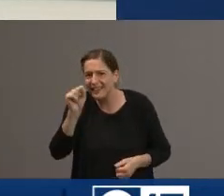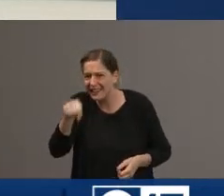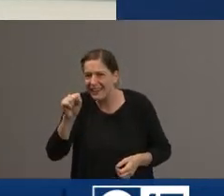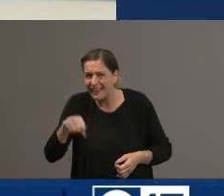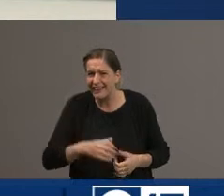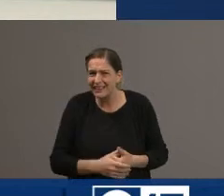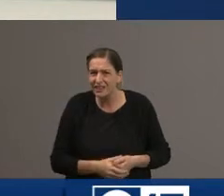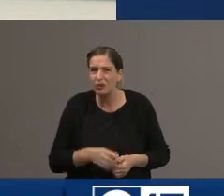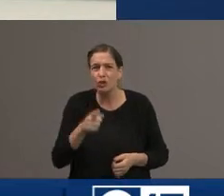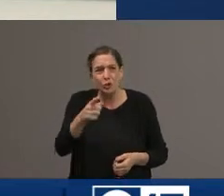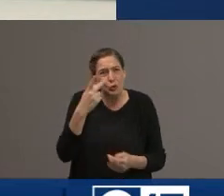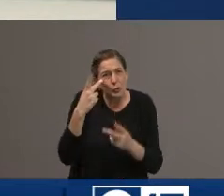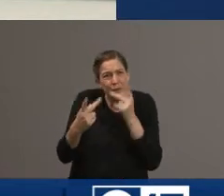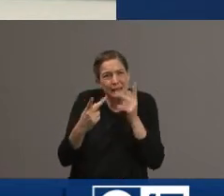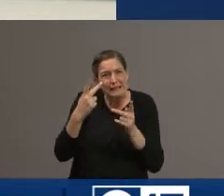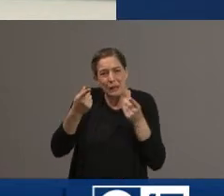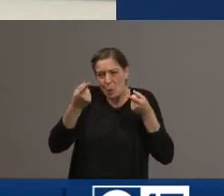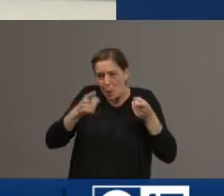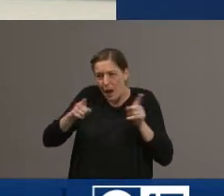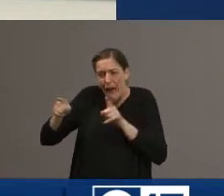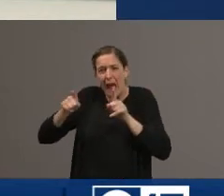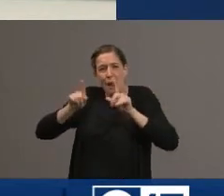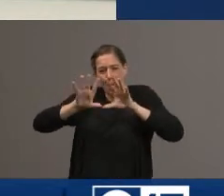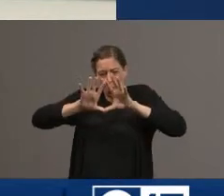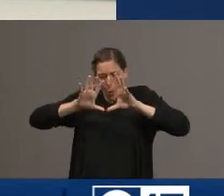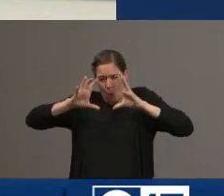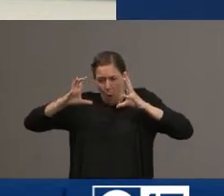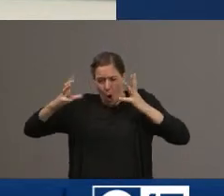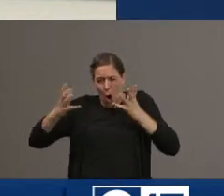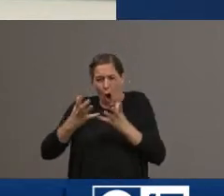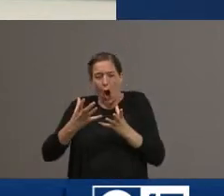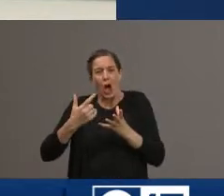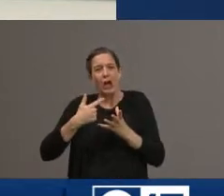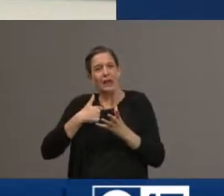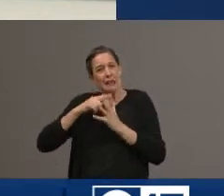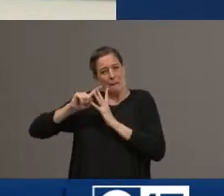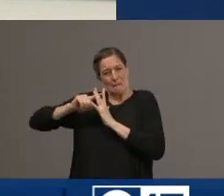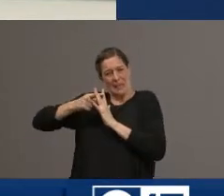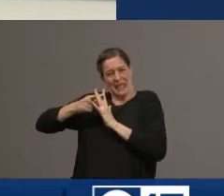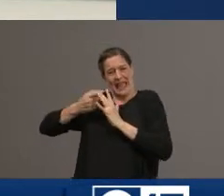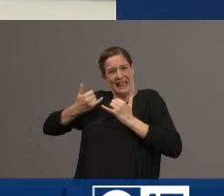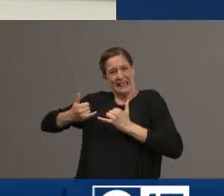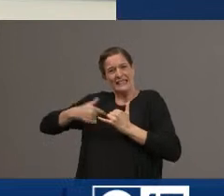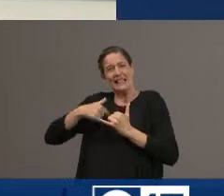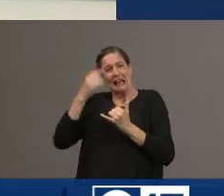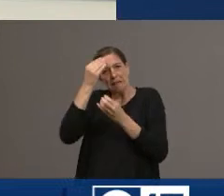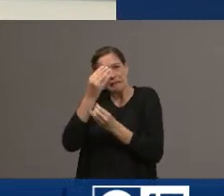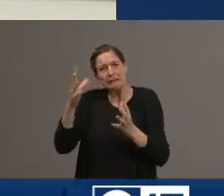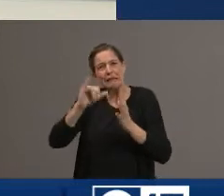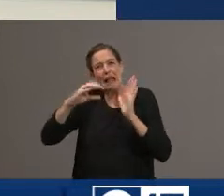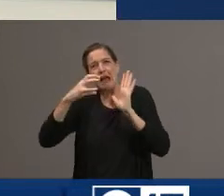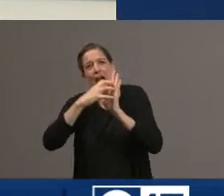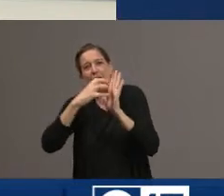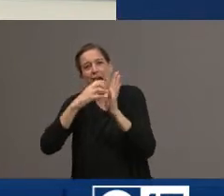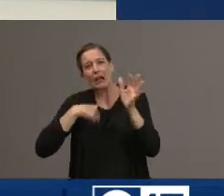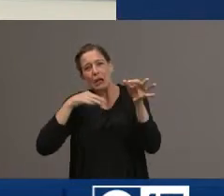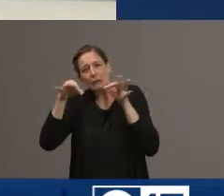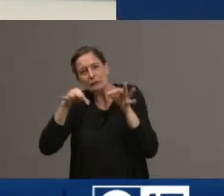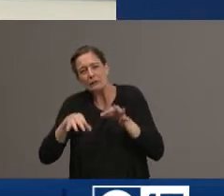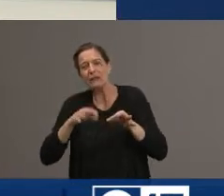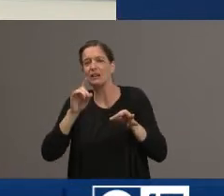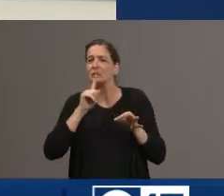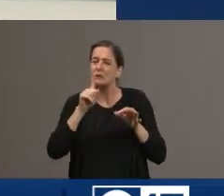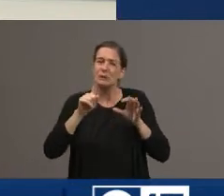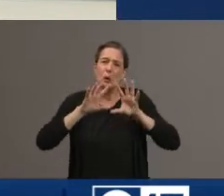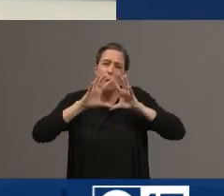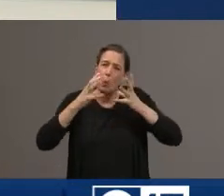globally. I'm acknowledging and addressing what's happening in Arizona, and we're going to continue to address it. I haven't been very